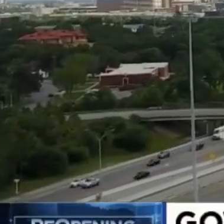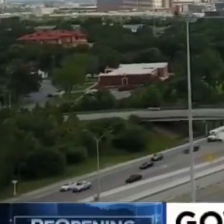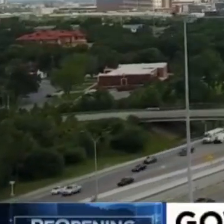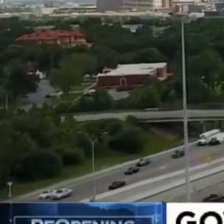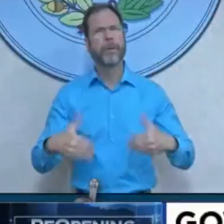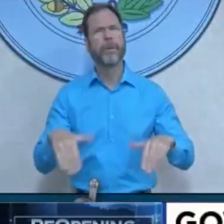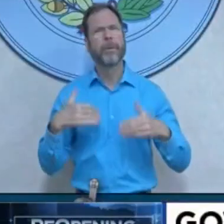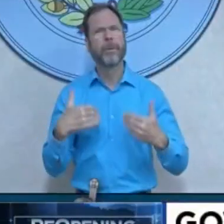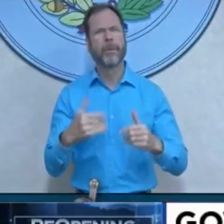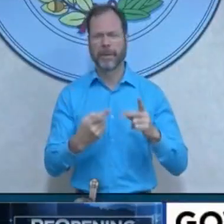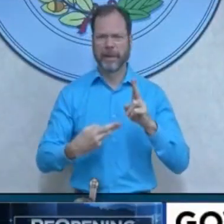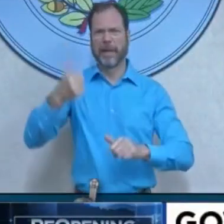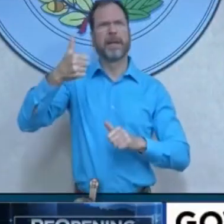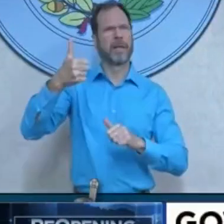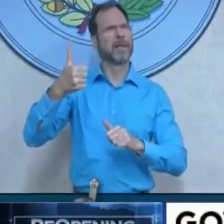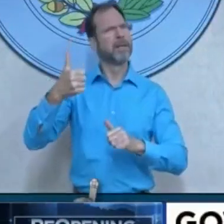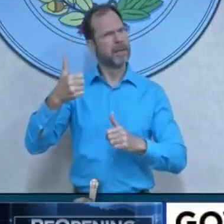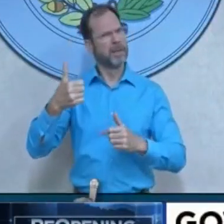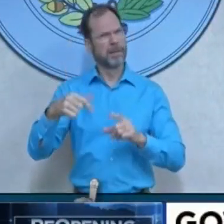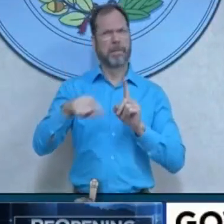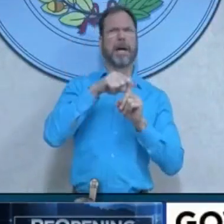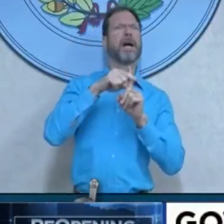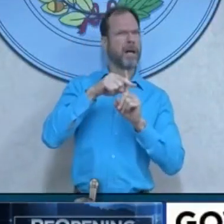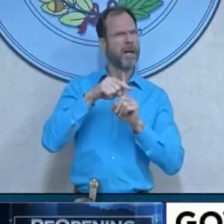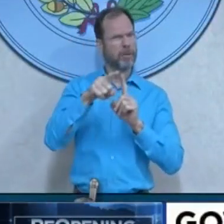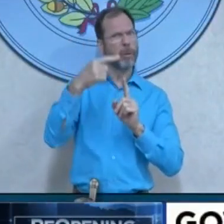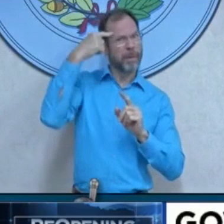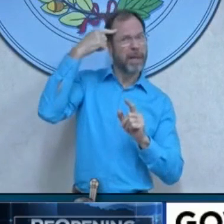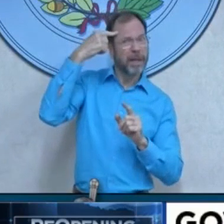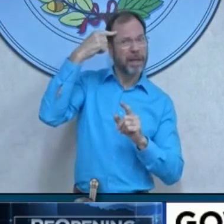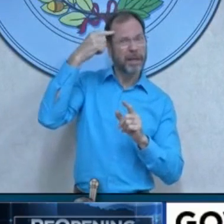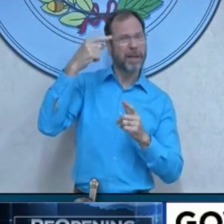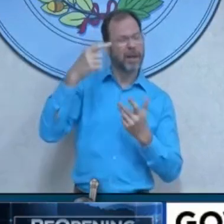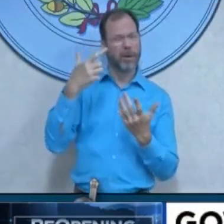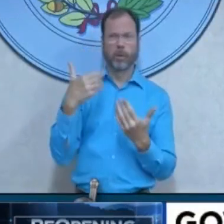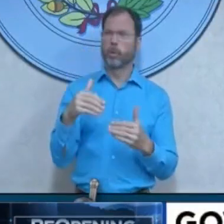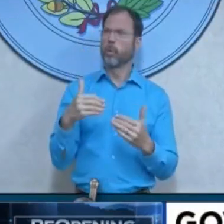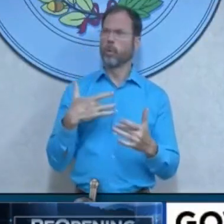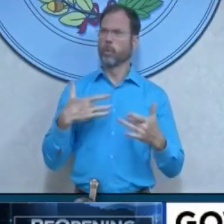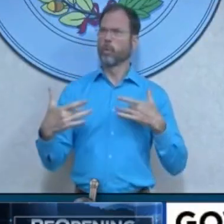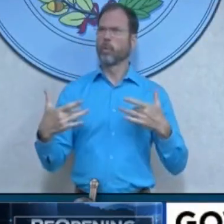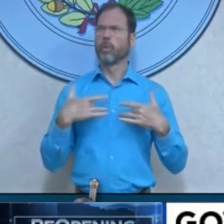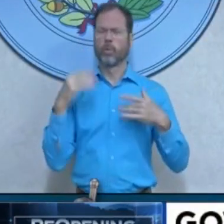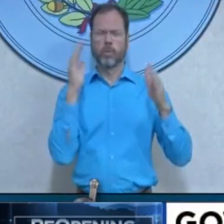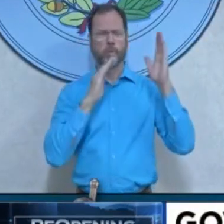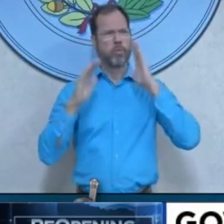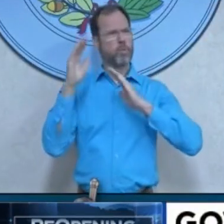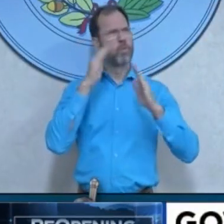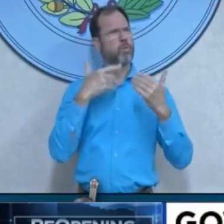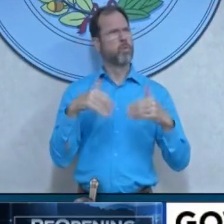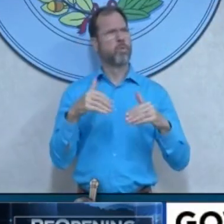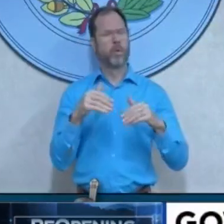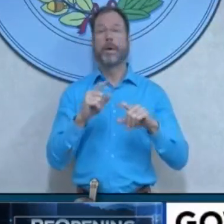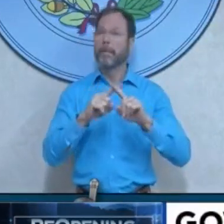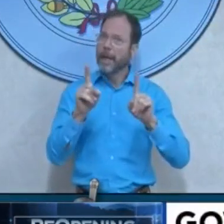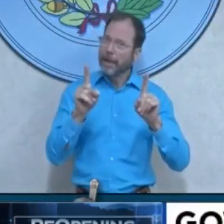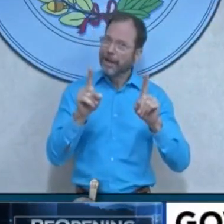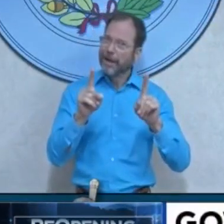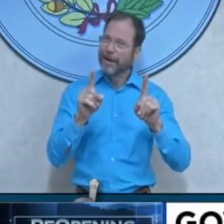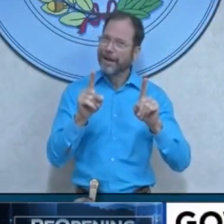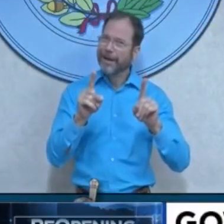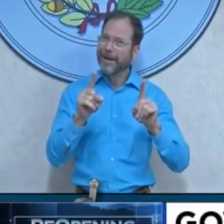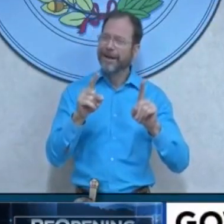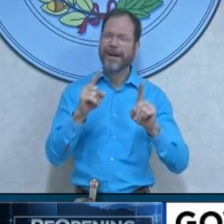in Texas since yesterday, a record spike. That would be a big reason for concern. If, however, you